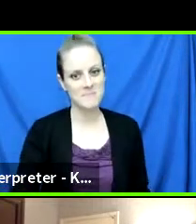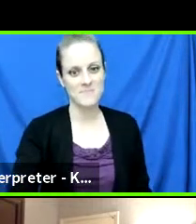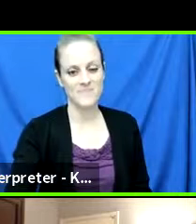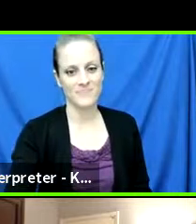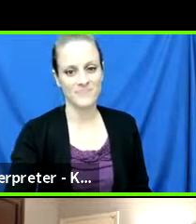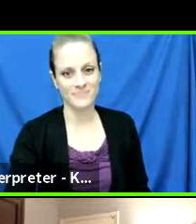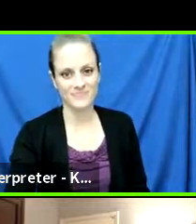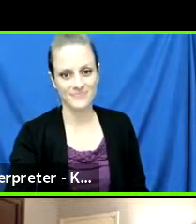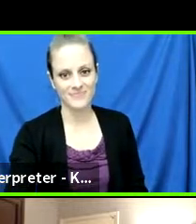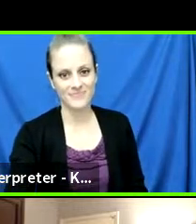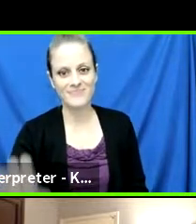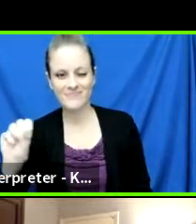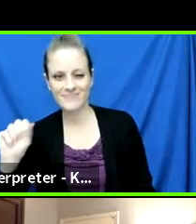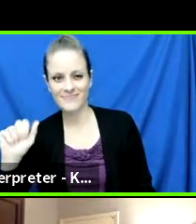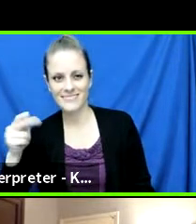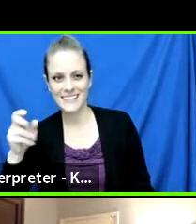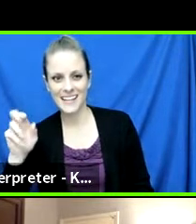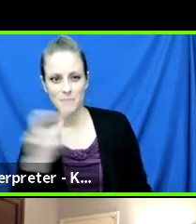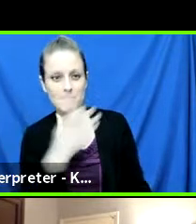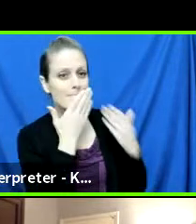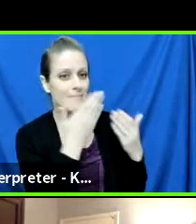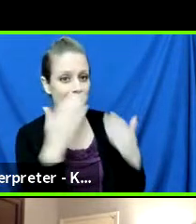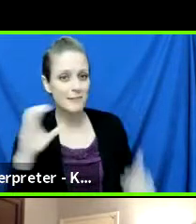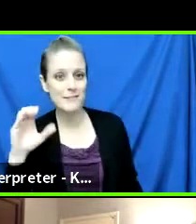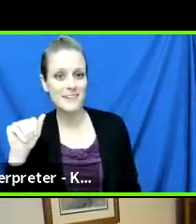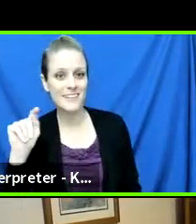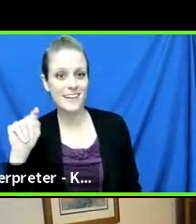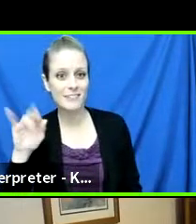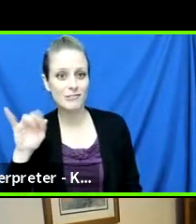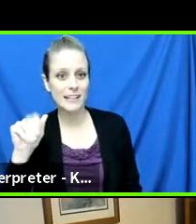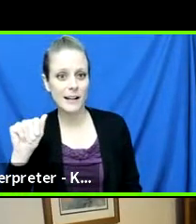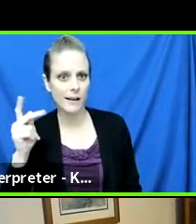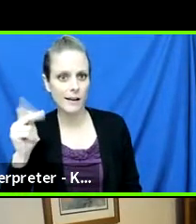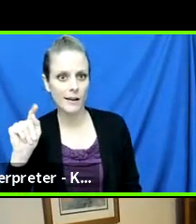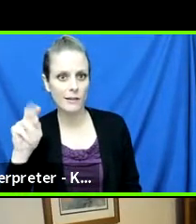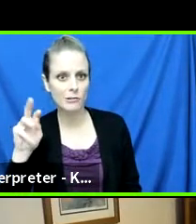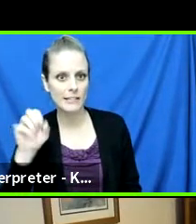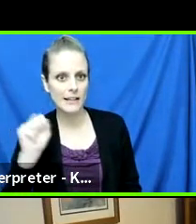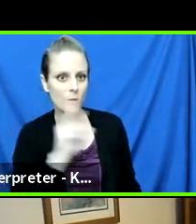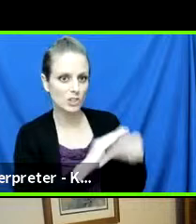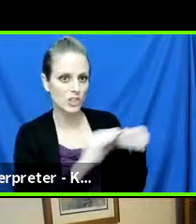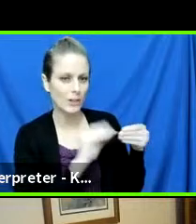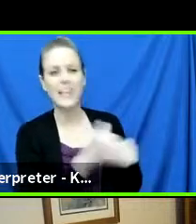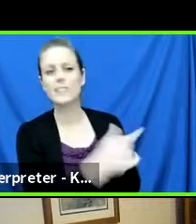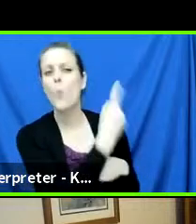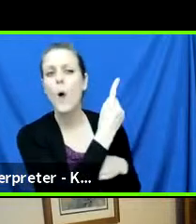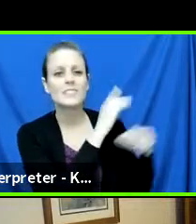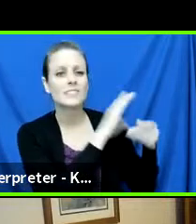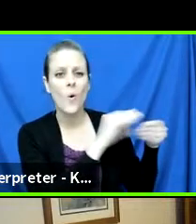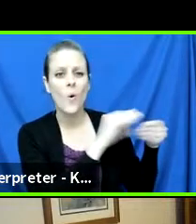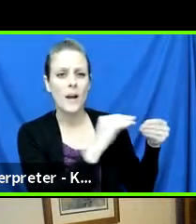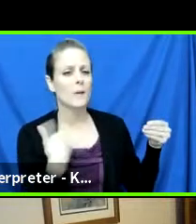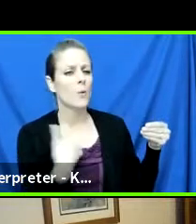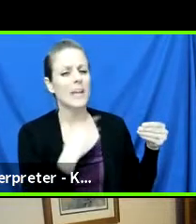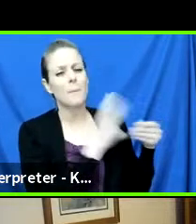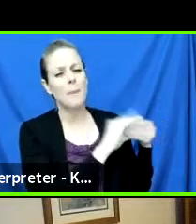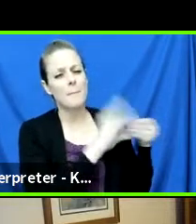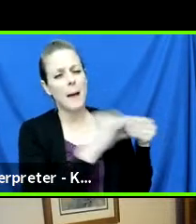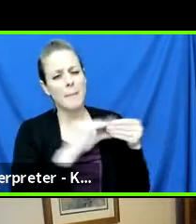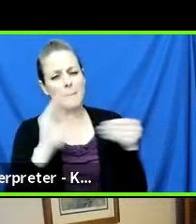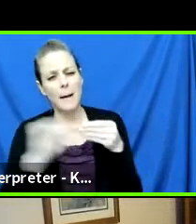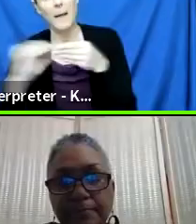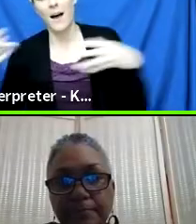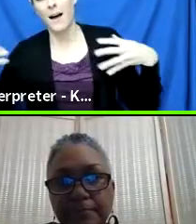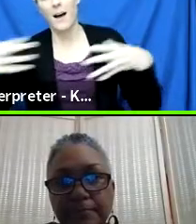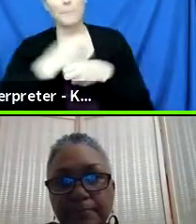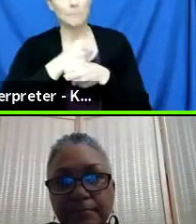Thank you so much, Katrina, for sharing. So that's just one of the stories. We shared a bunch of stories, and it kind of gave us a good